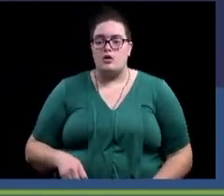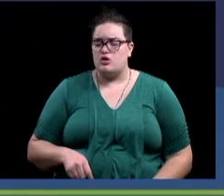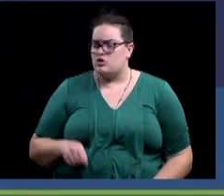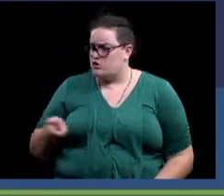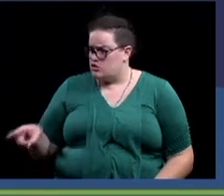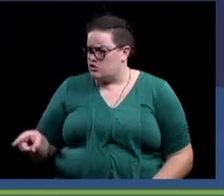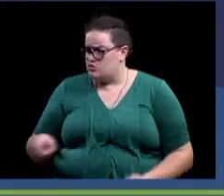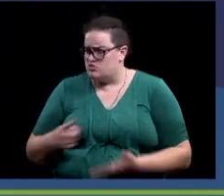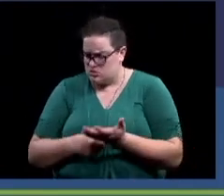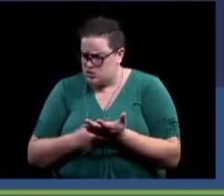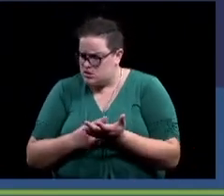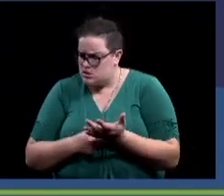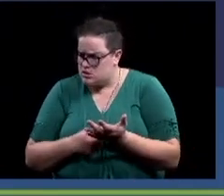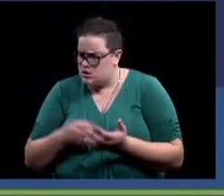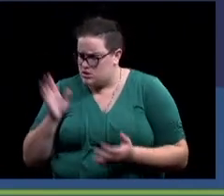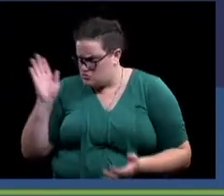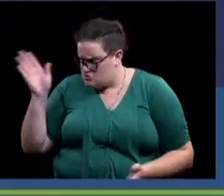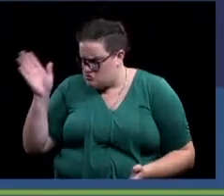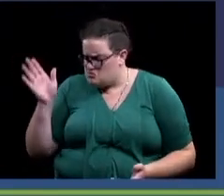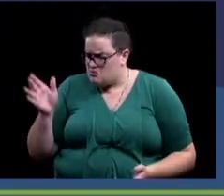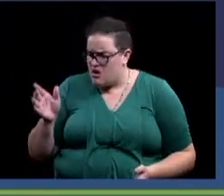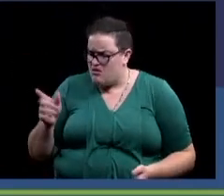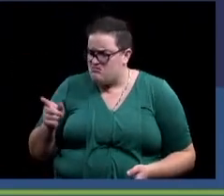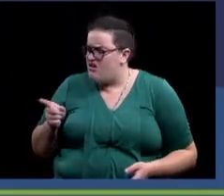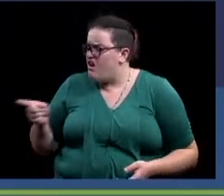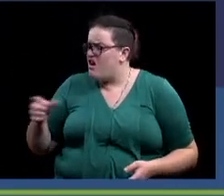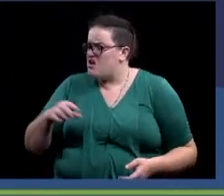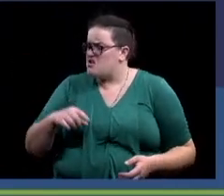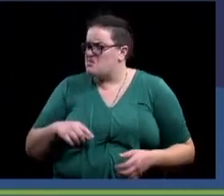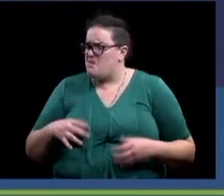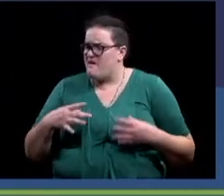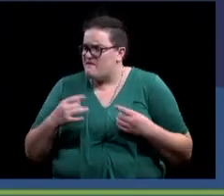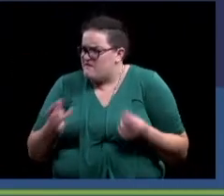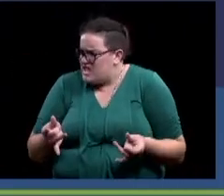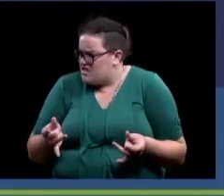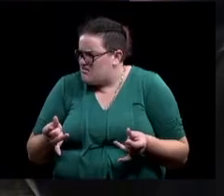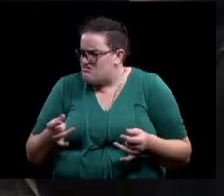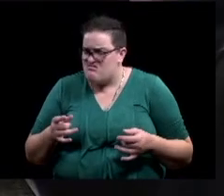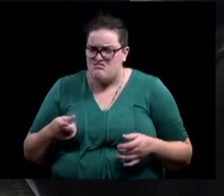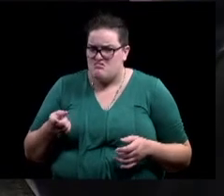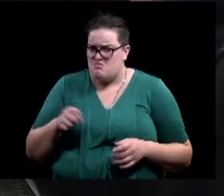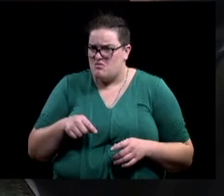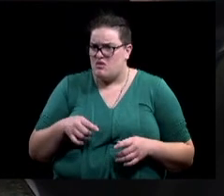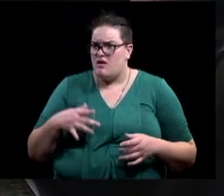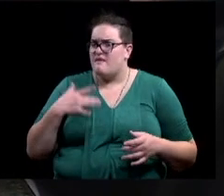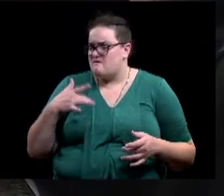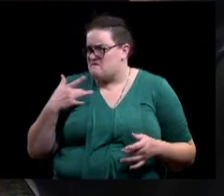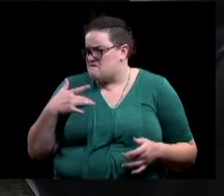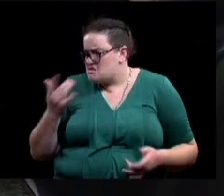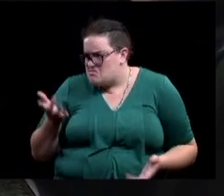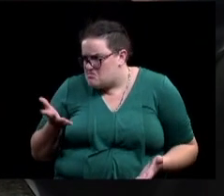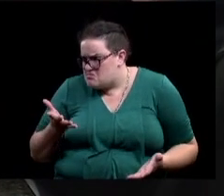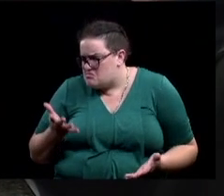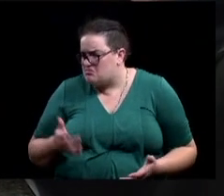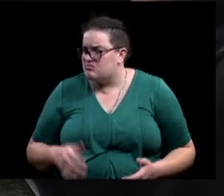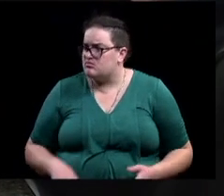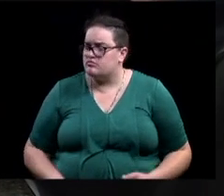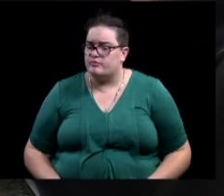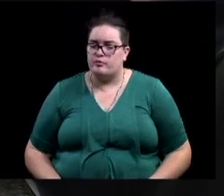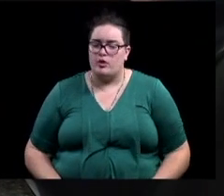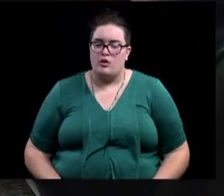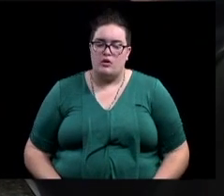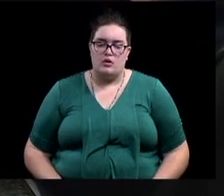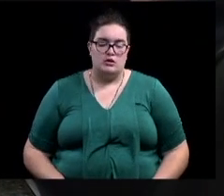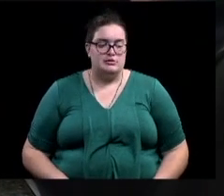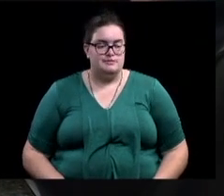about that? What are some of the success stories that have come Sure. From that? I'm a little biased, but I think it's been